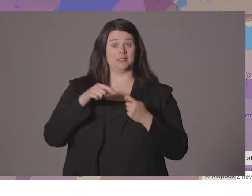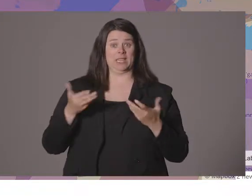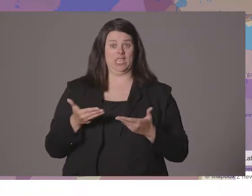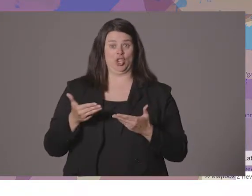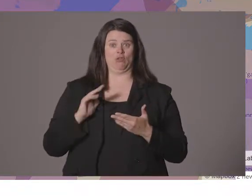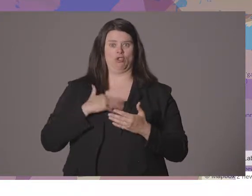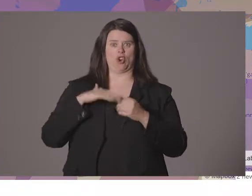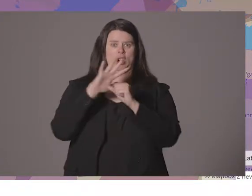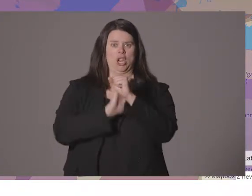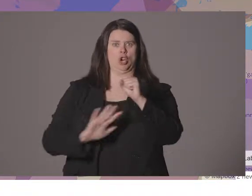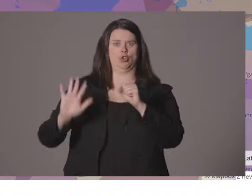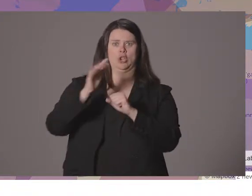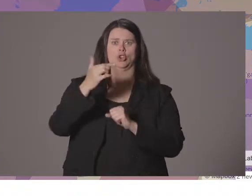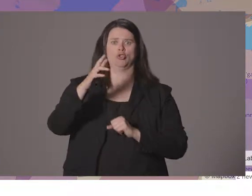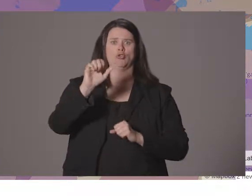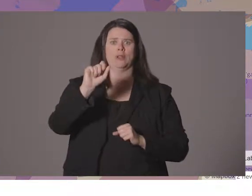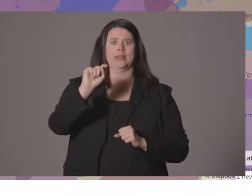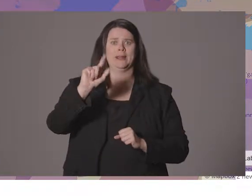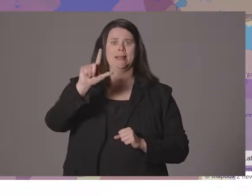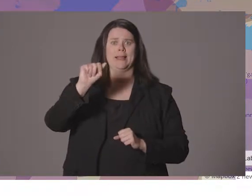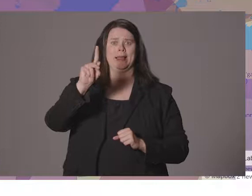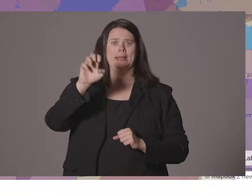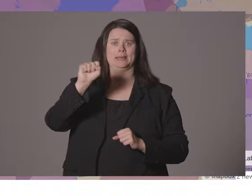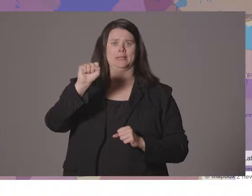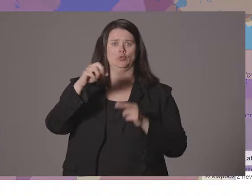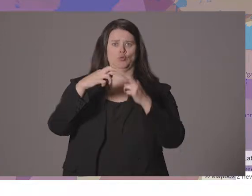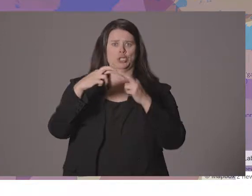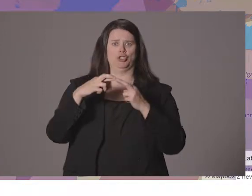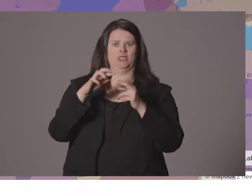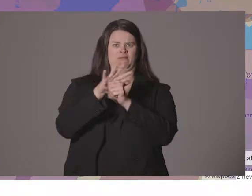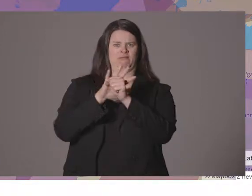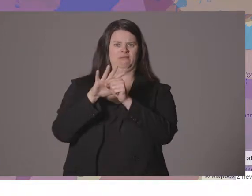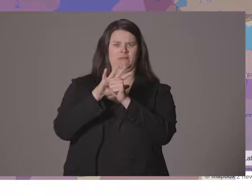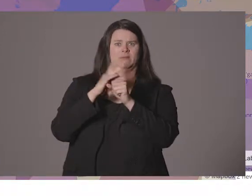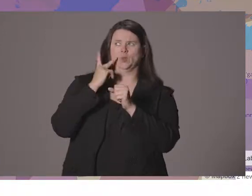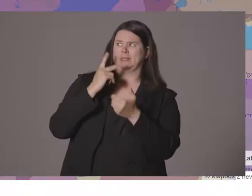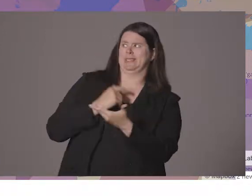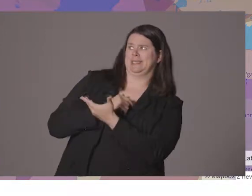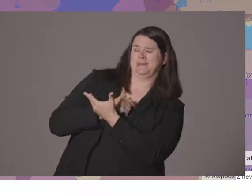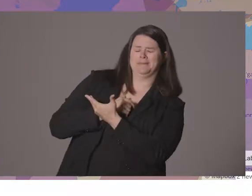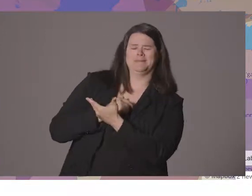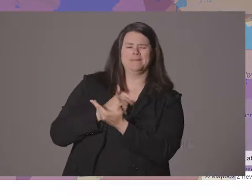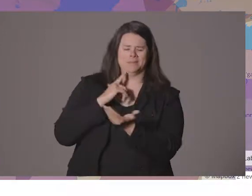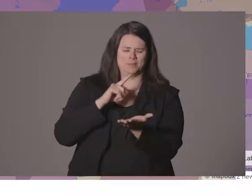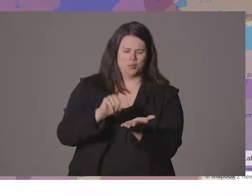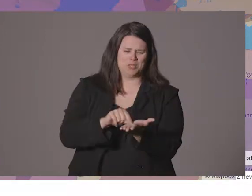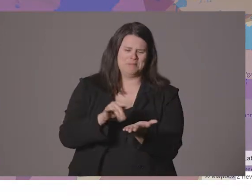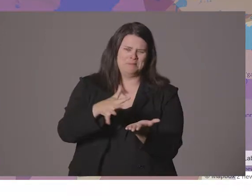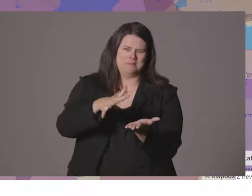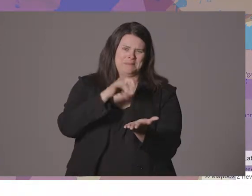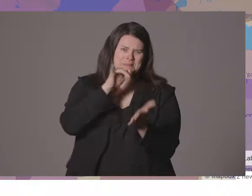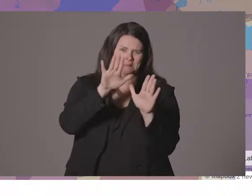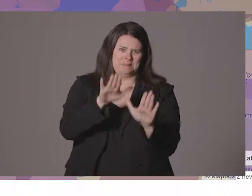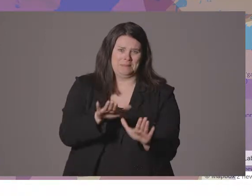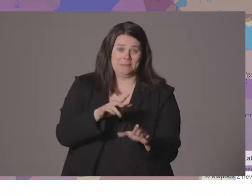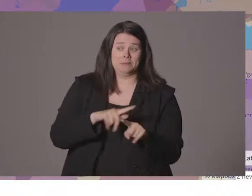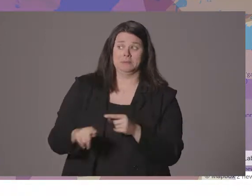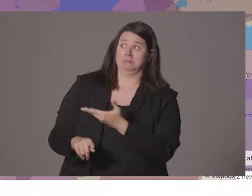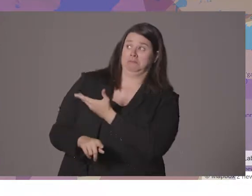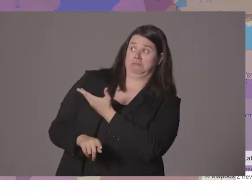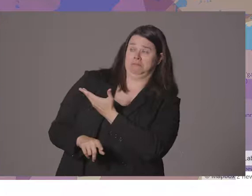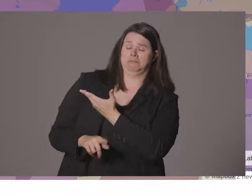I know it's hard to see, and your printouts also aren't, but these are the several different indigenous communities